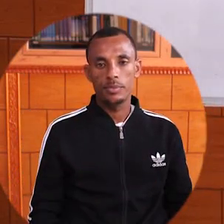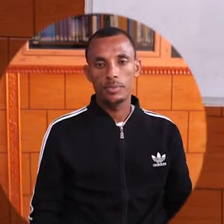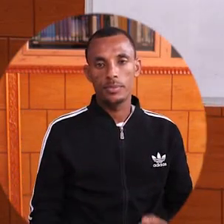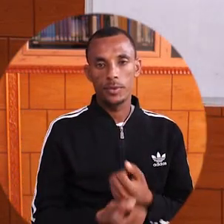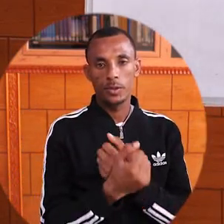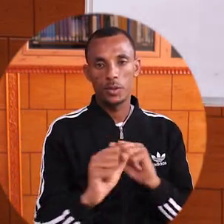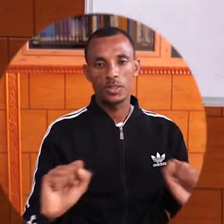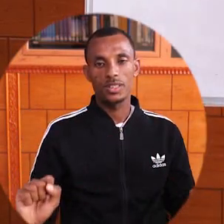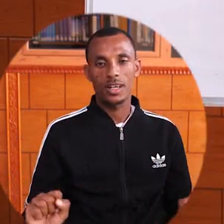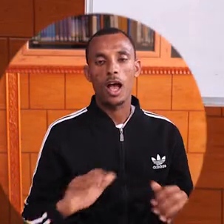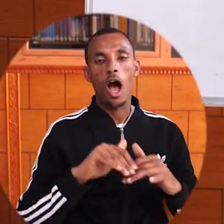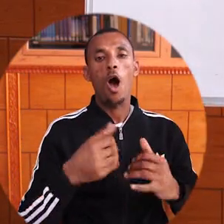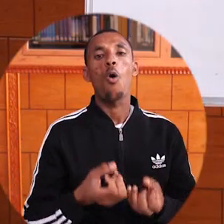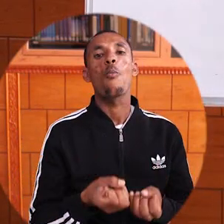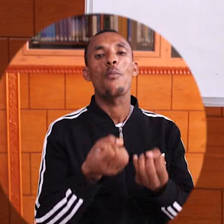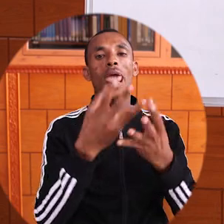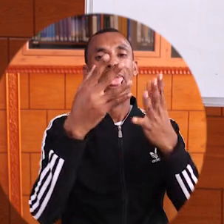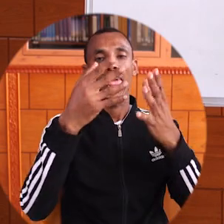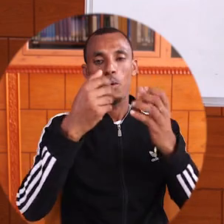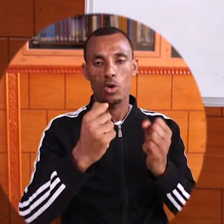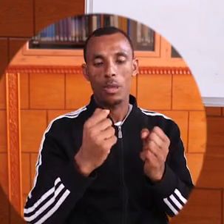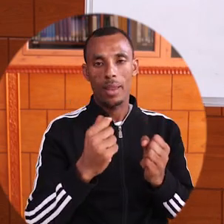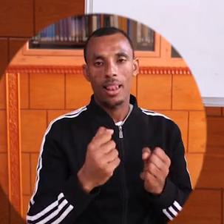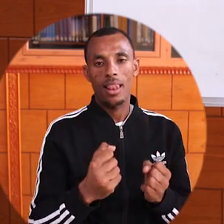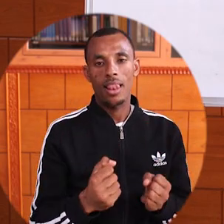Solution. How many possible